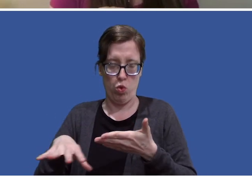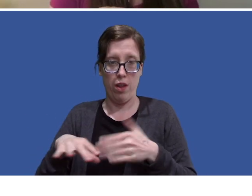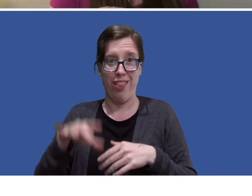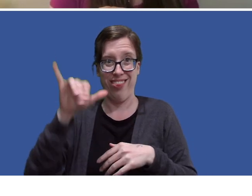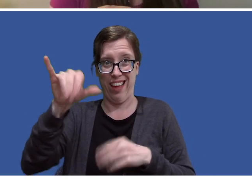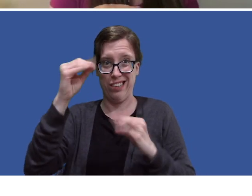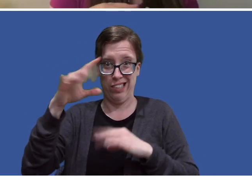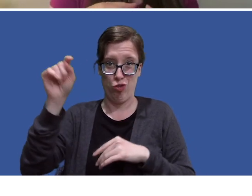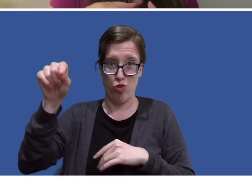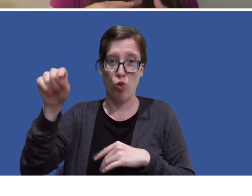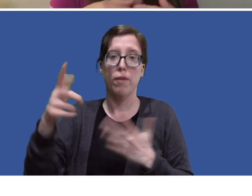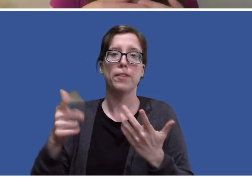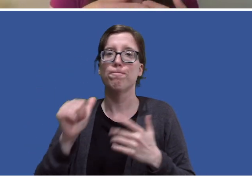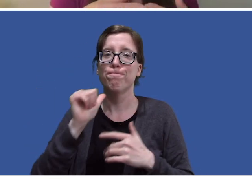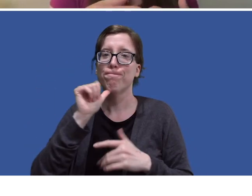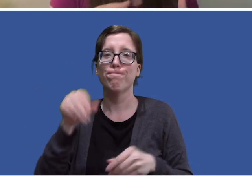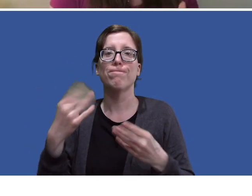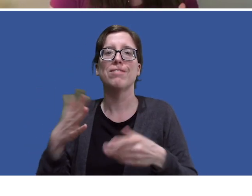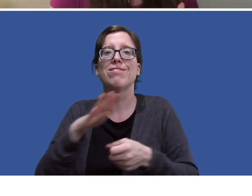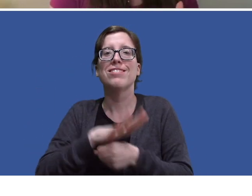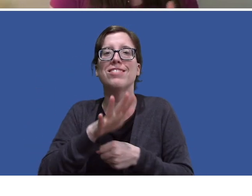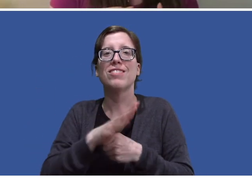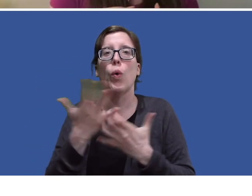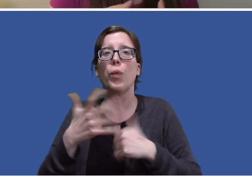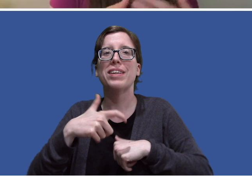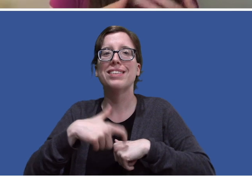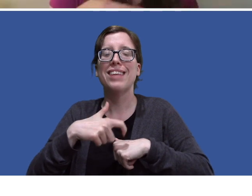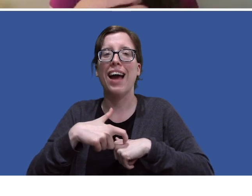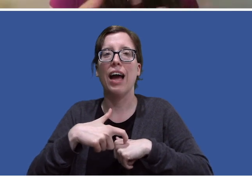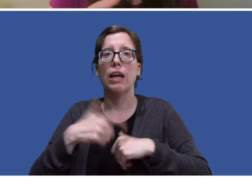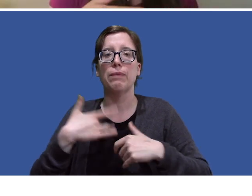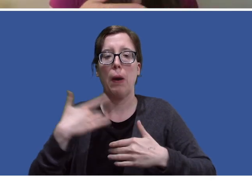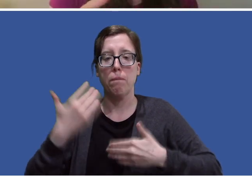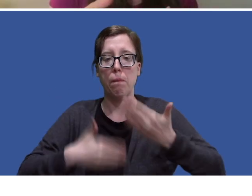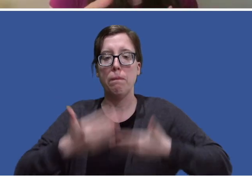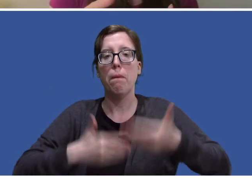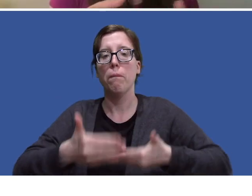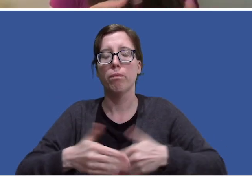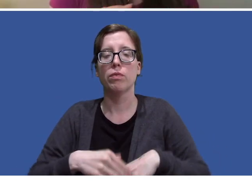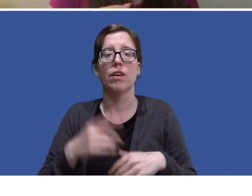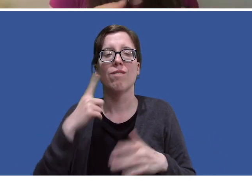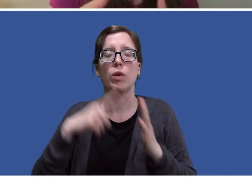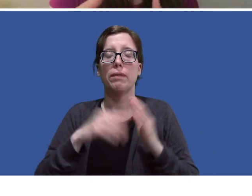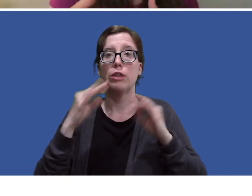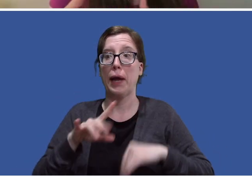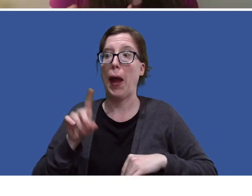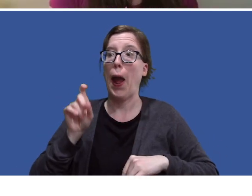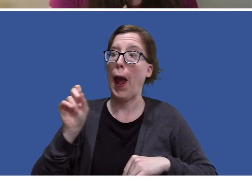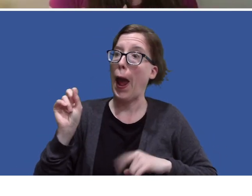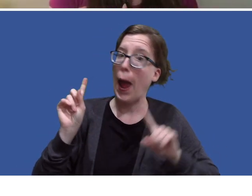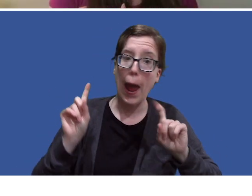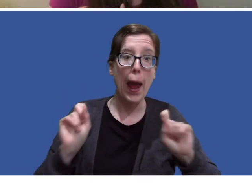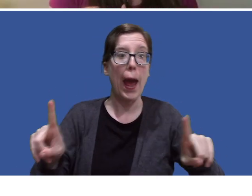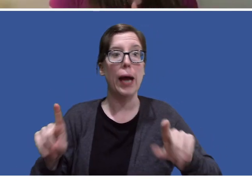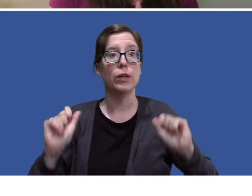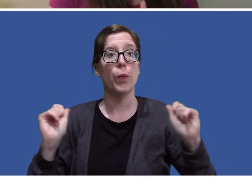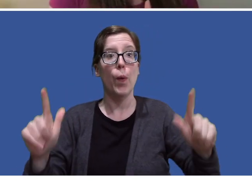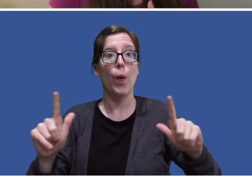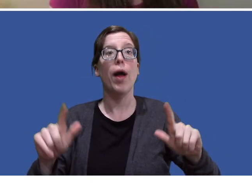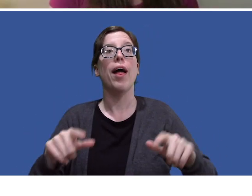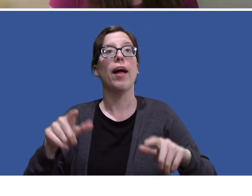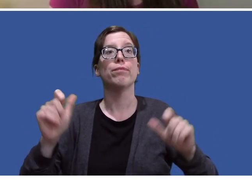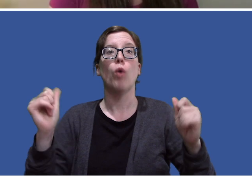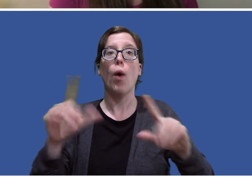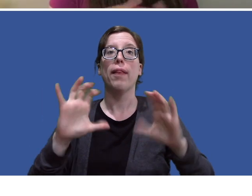so the teacher would ask a question, they would have a discussion, they would move on to the next question, and